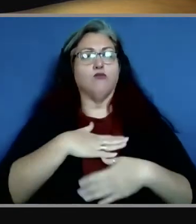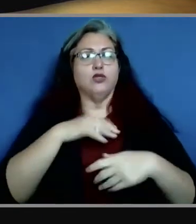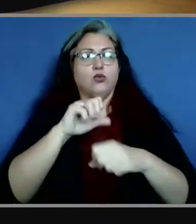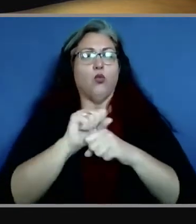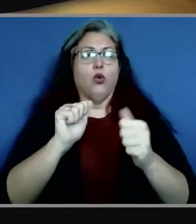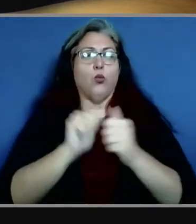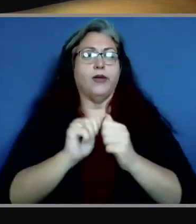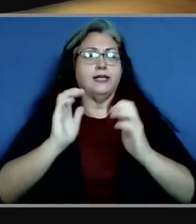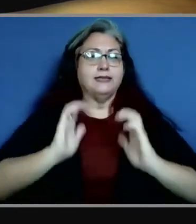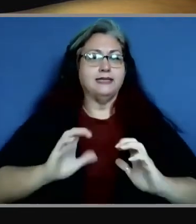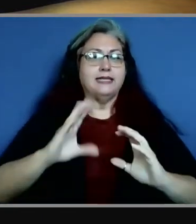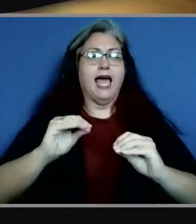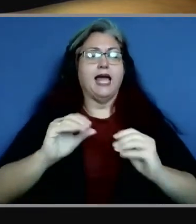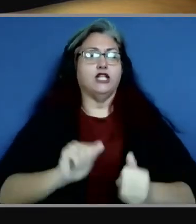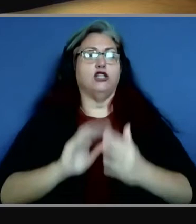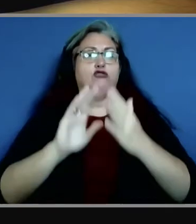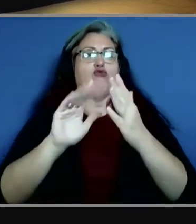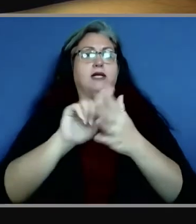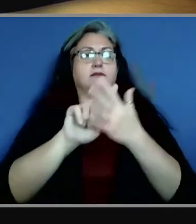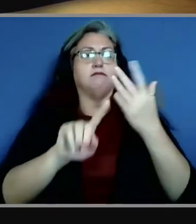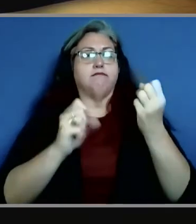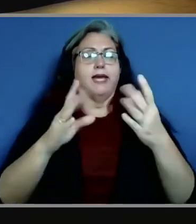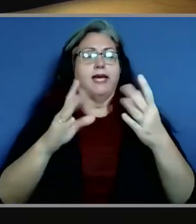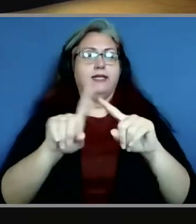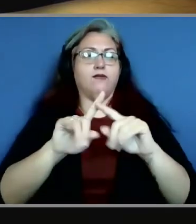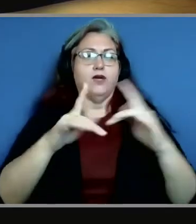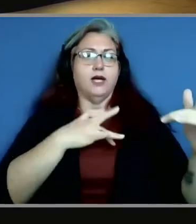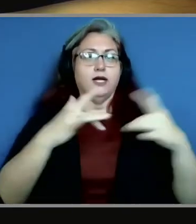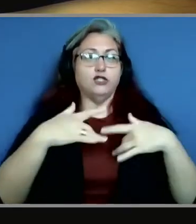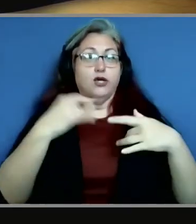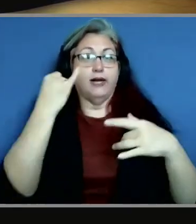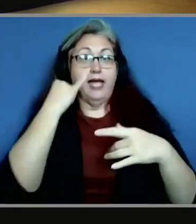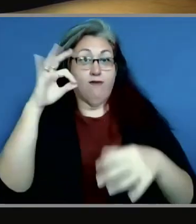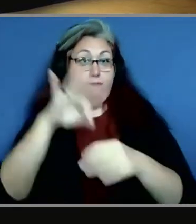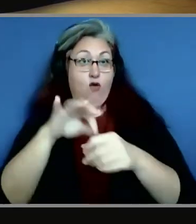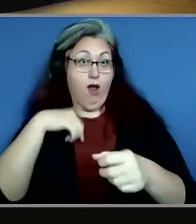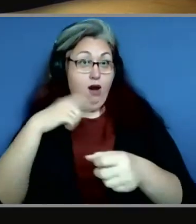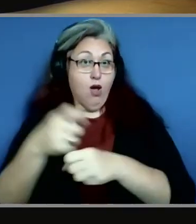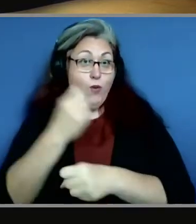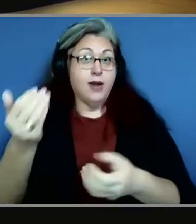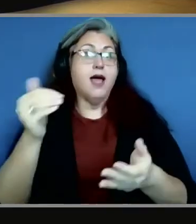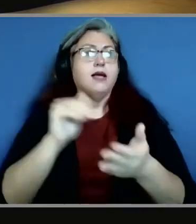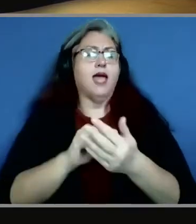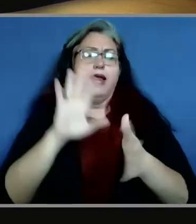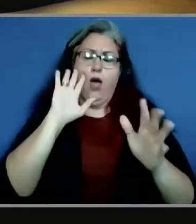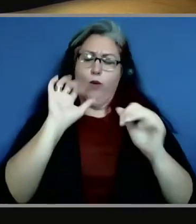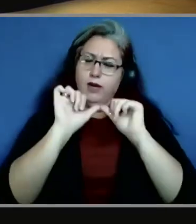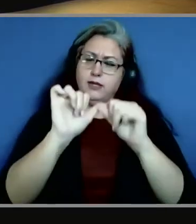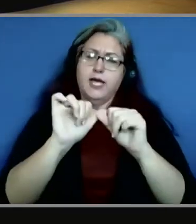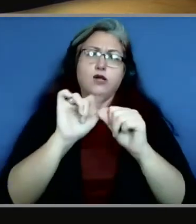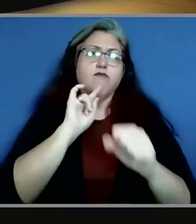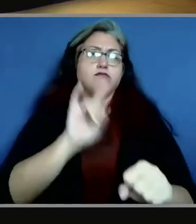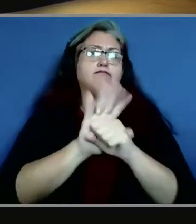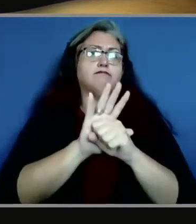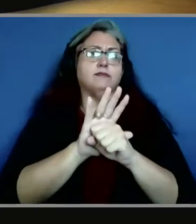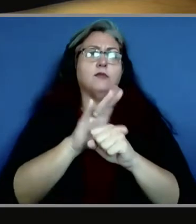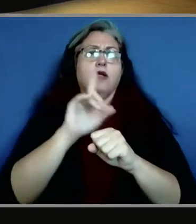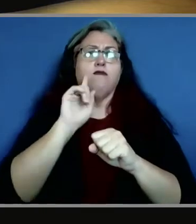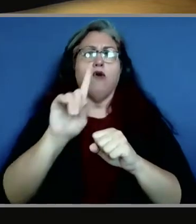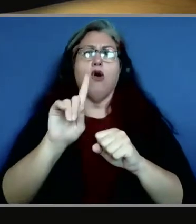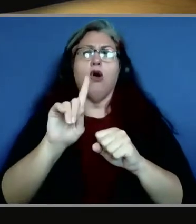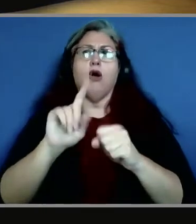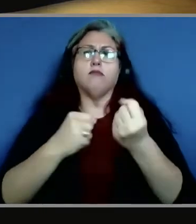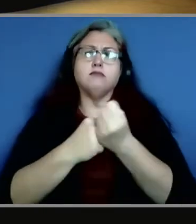citizens and addressing the many concerns that are out there. And if I'm reelected, I will continue my commitment to address the needs of our citizens with